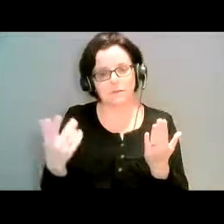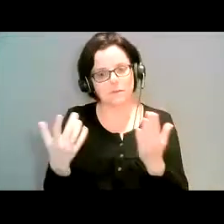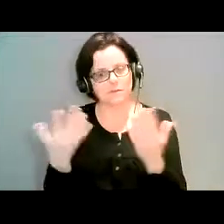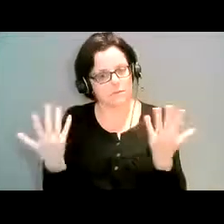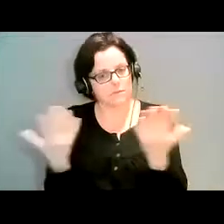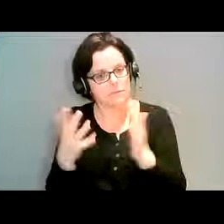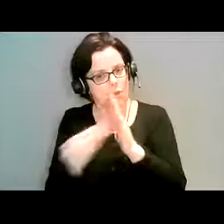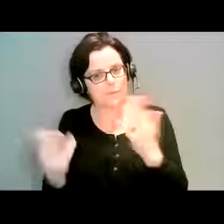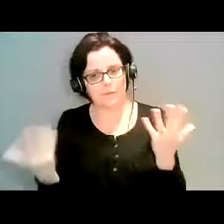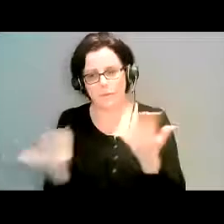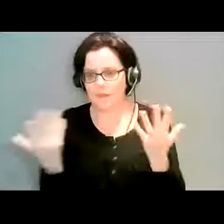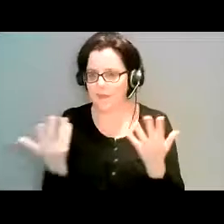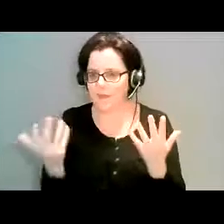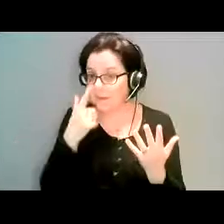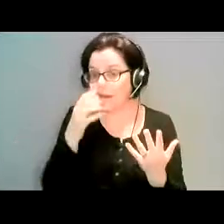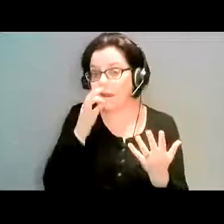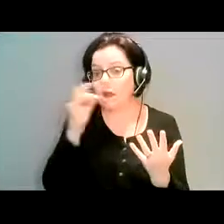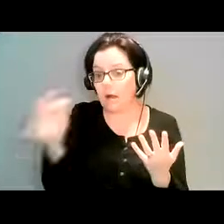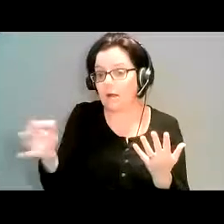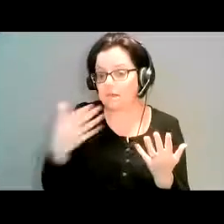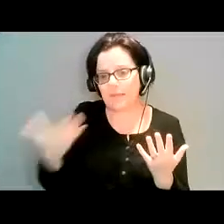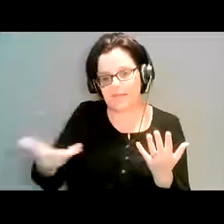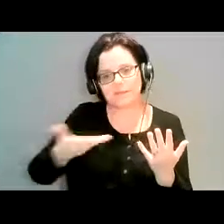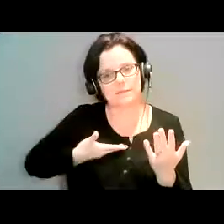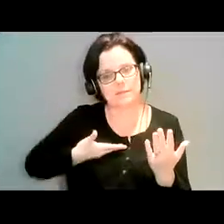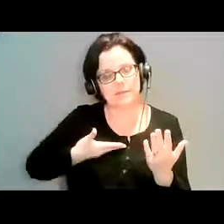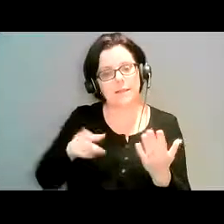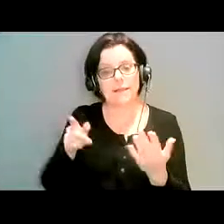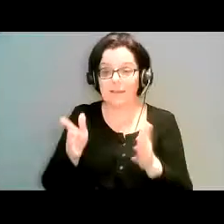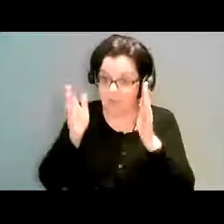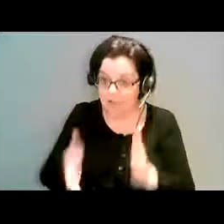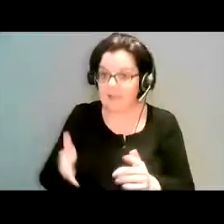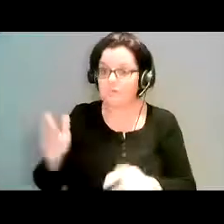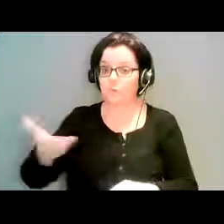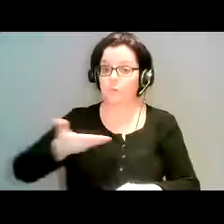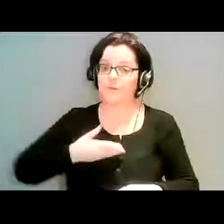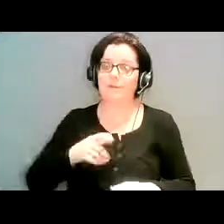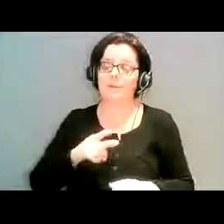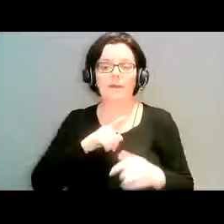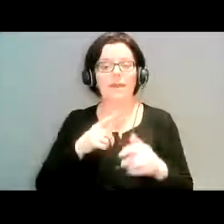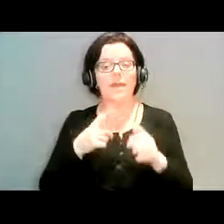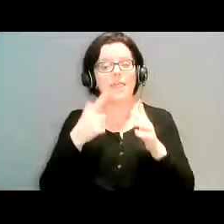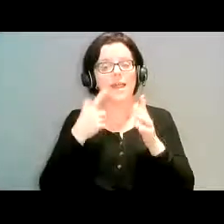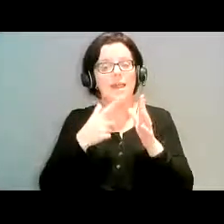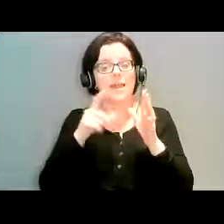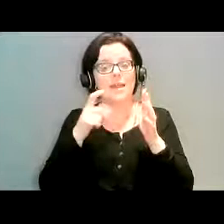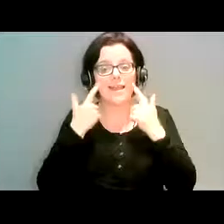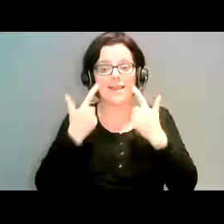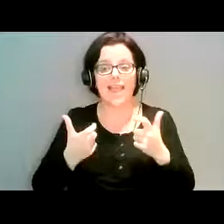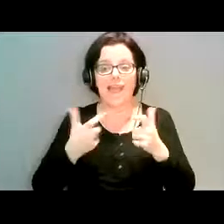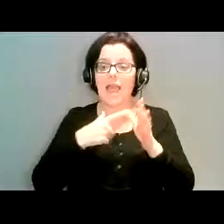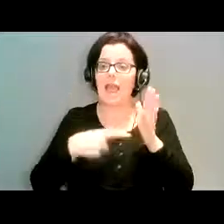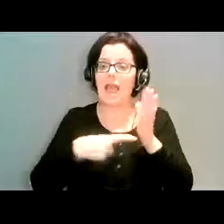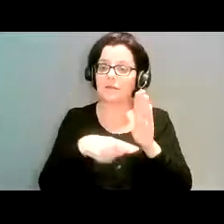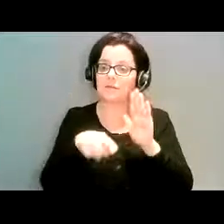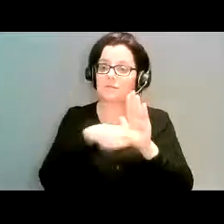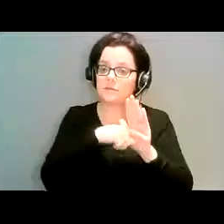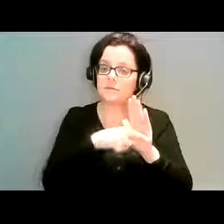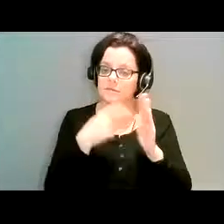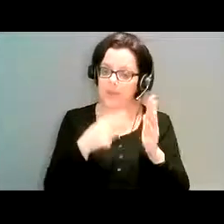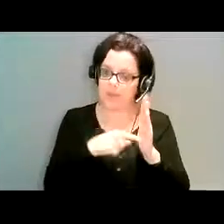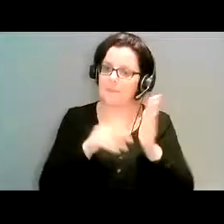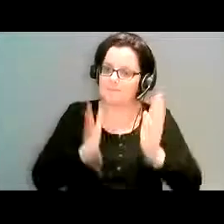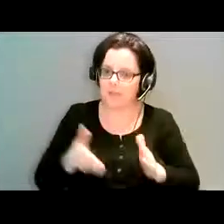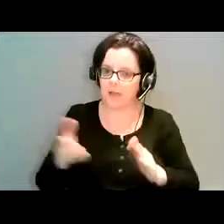copy of my assessment? You have to give it to me under the Care Act. And if they don't do it, there's another